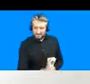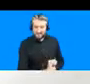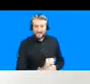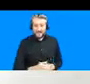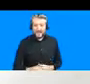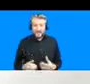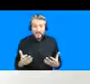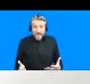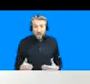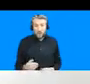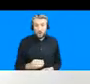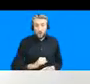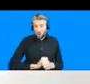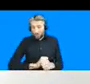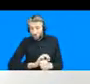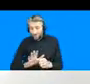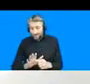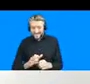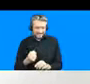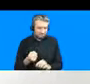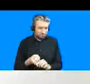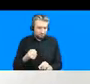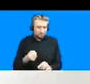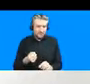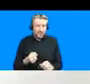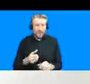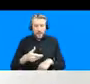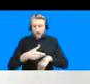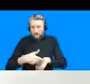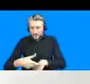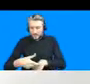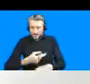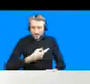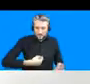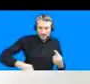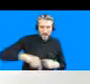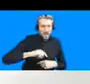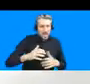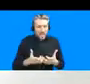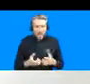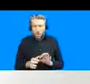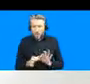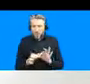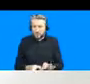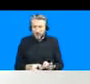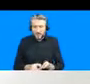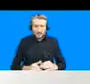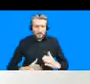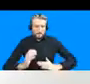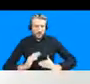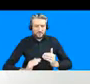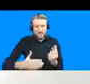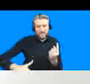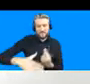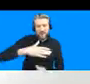fundamentally reordering how we interact with and within the built environment there's understandably a